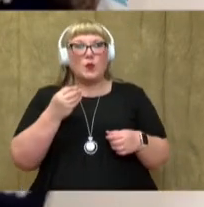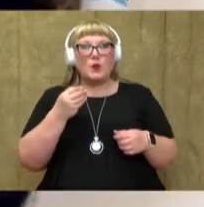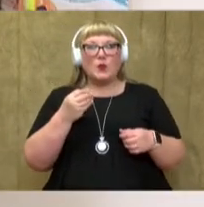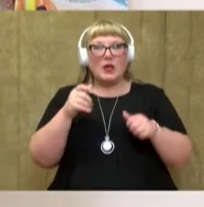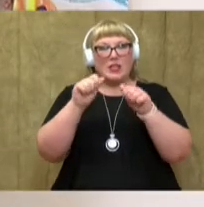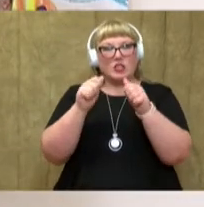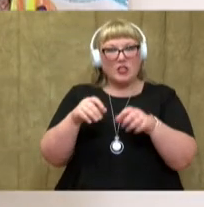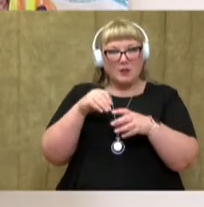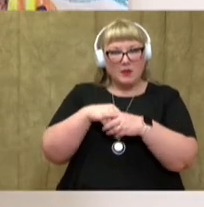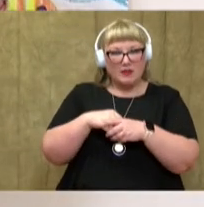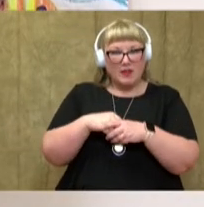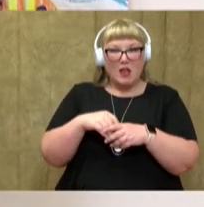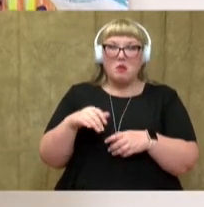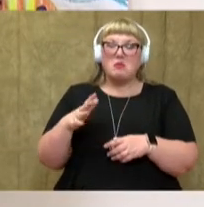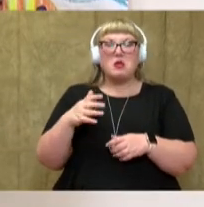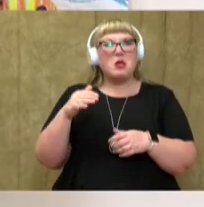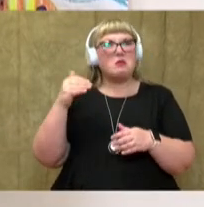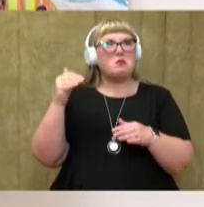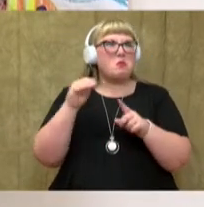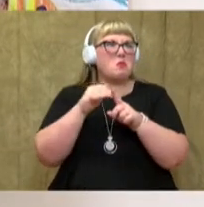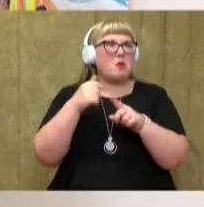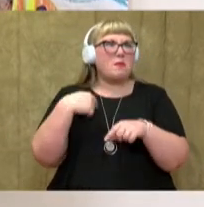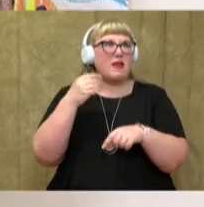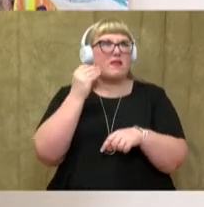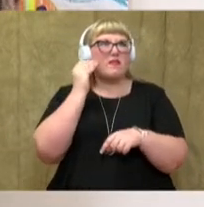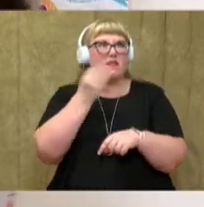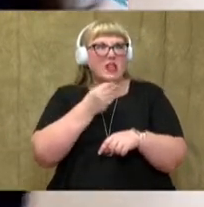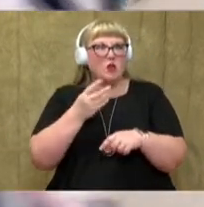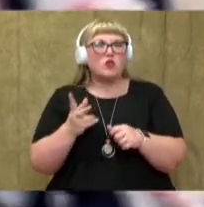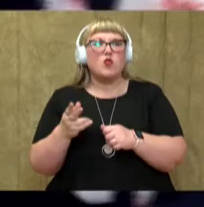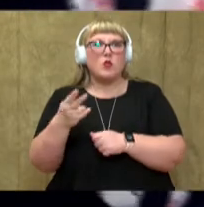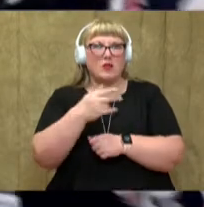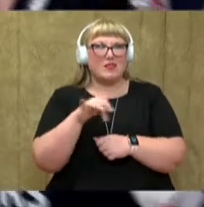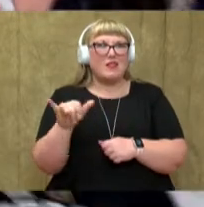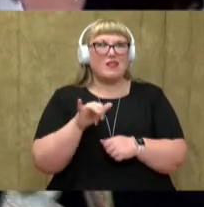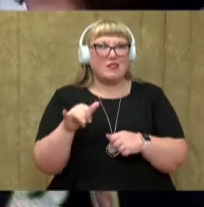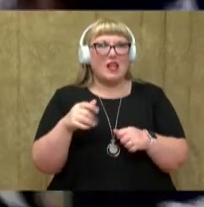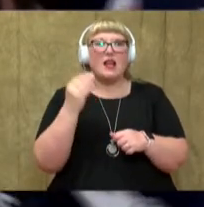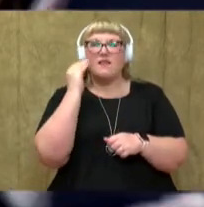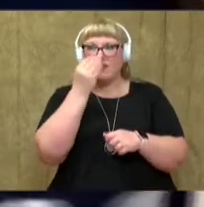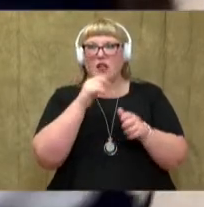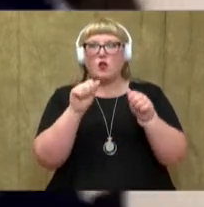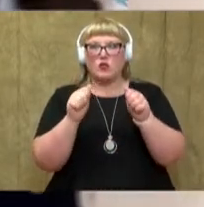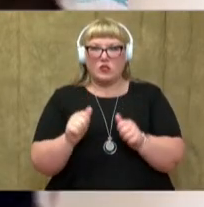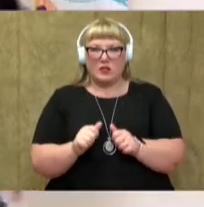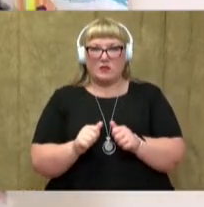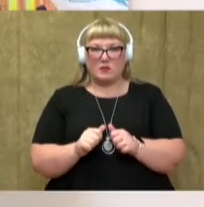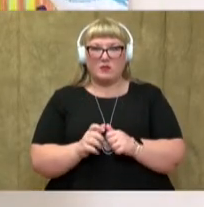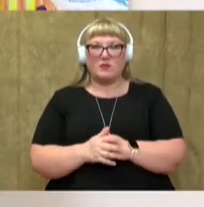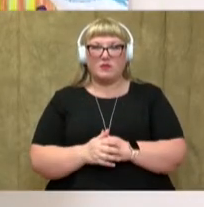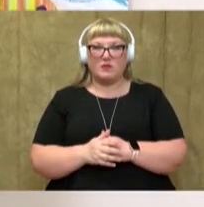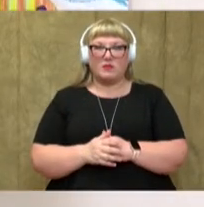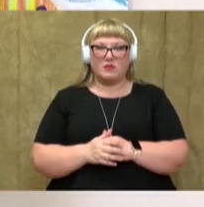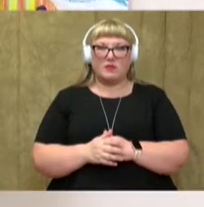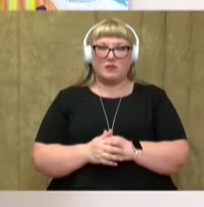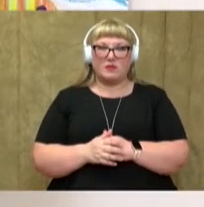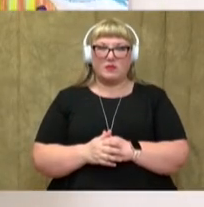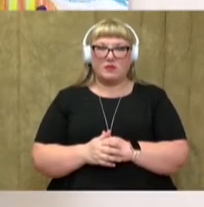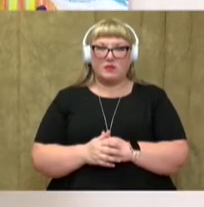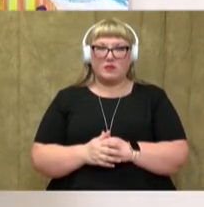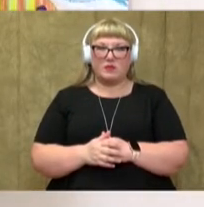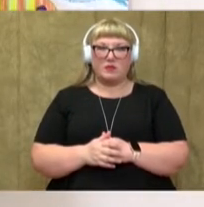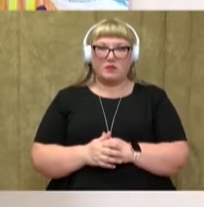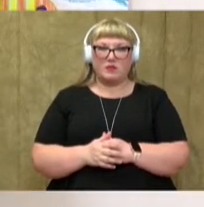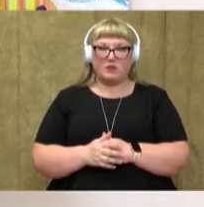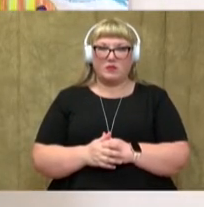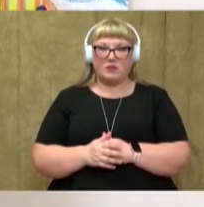reminded me of a flower. So I just cut it out like a flower shape. I'm going to add it right there. Let's see.